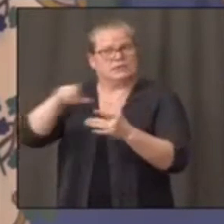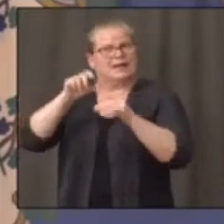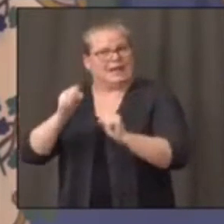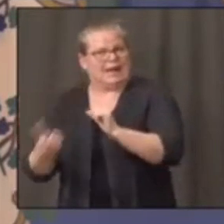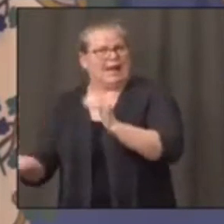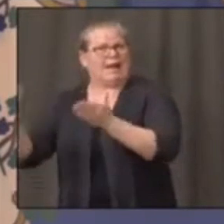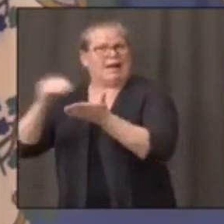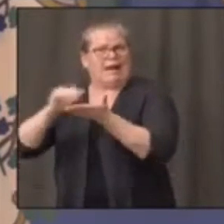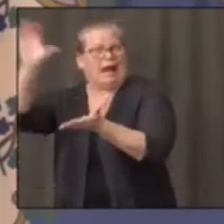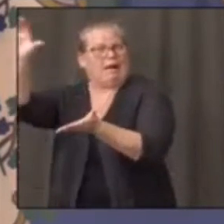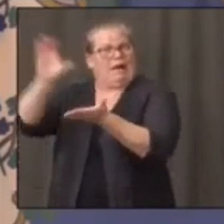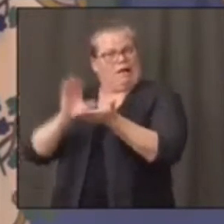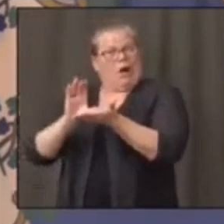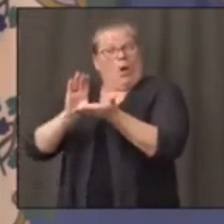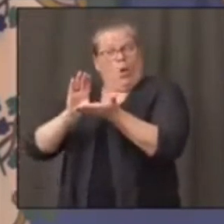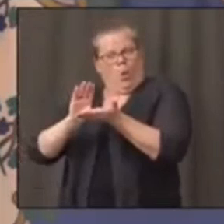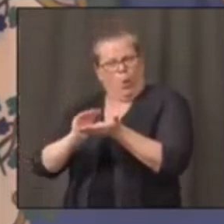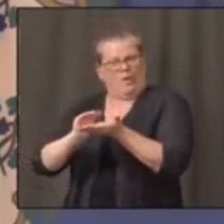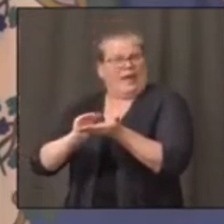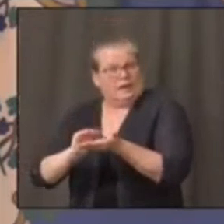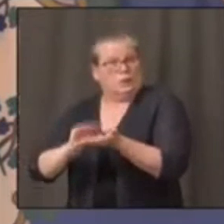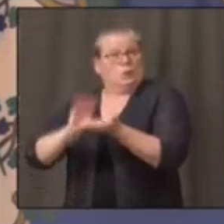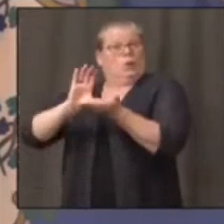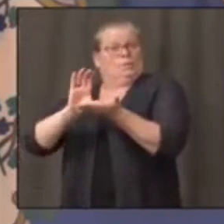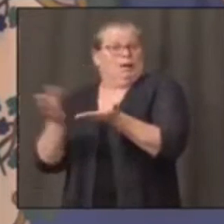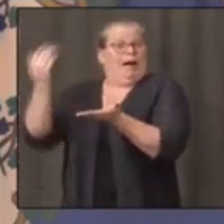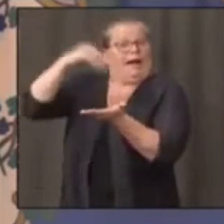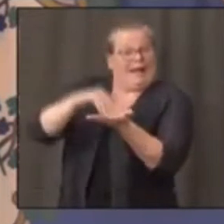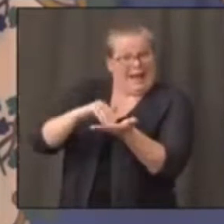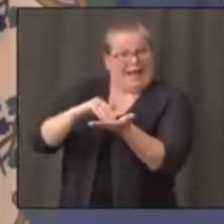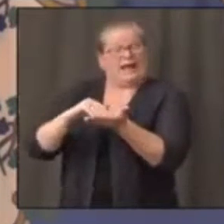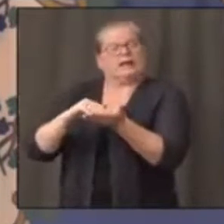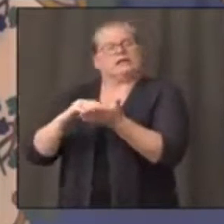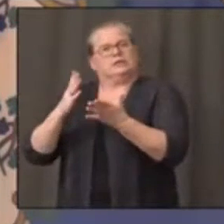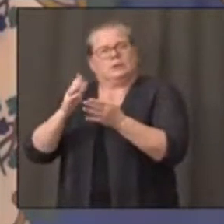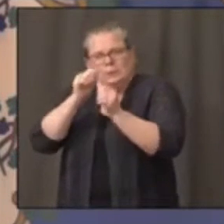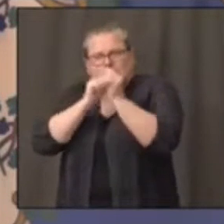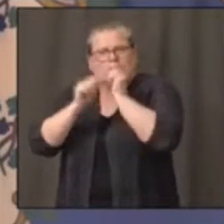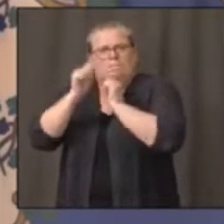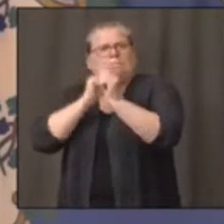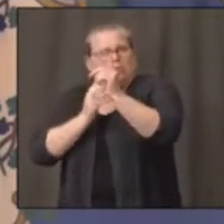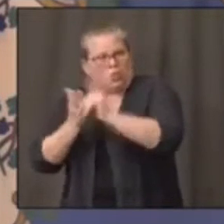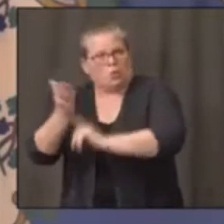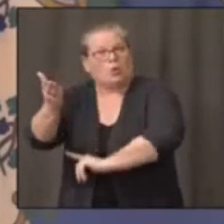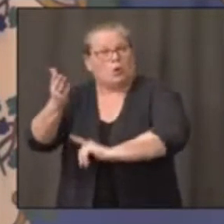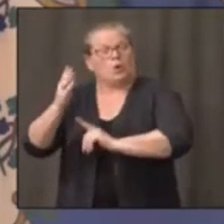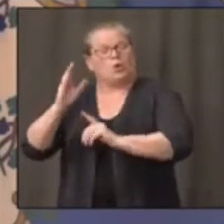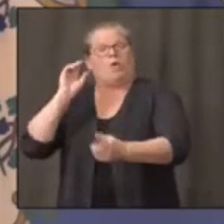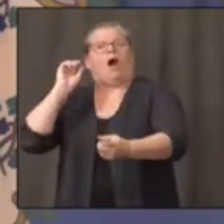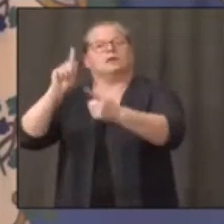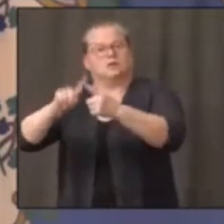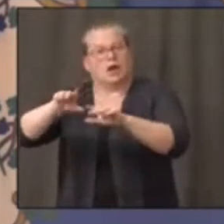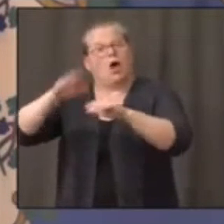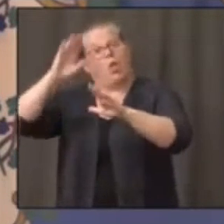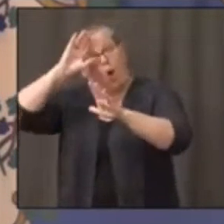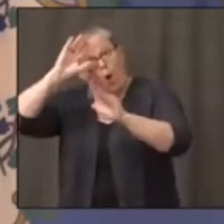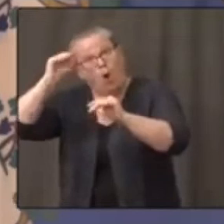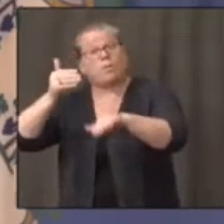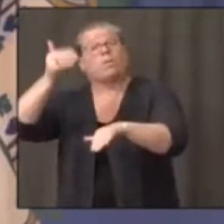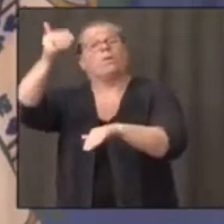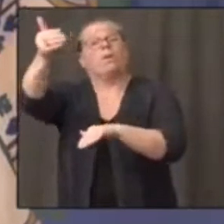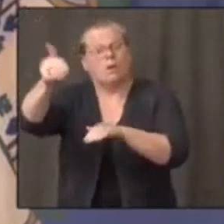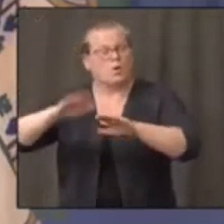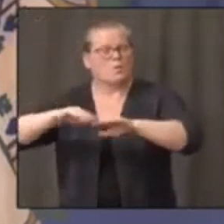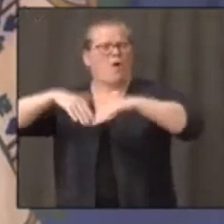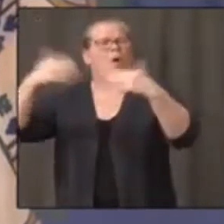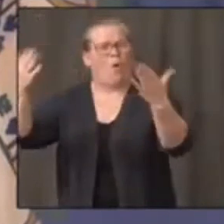power through for the next few months, and hopefully things are turned around and they're available again. So anyway, the event planners